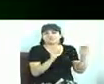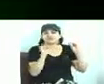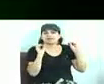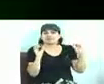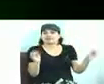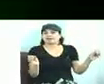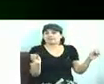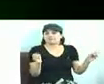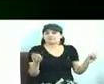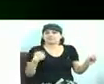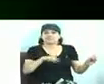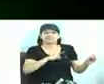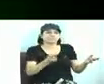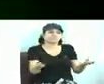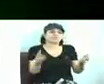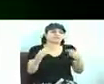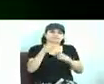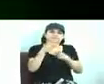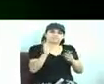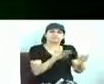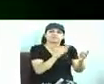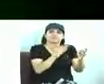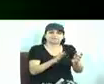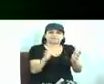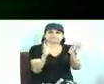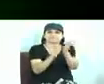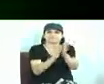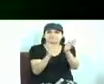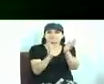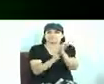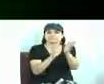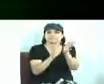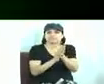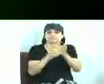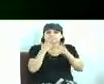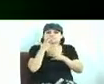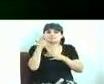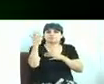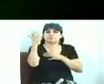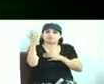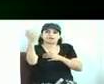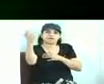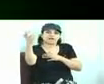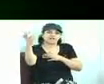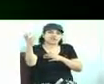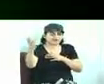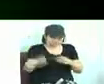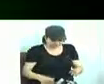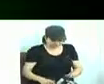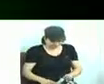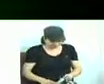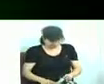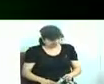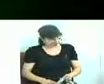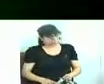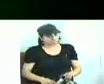us out. We've come today to sing our praises and